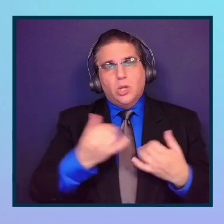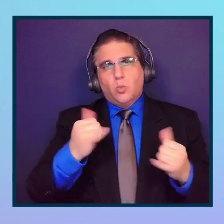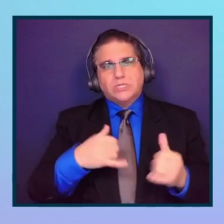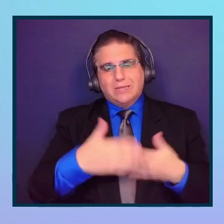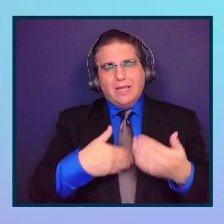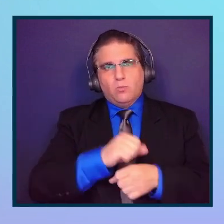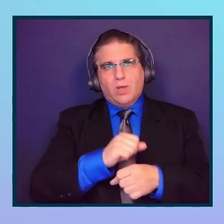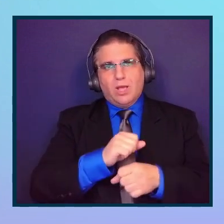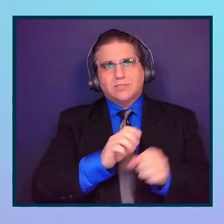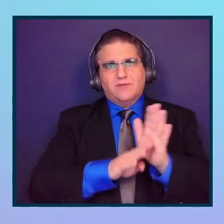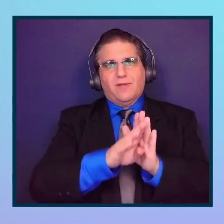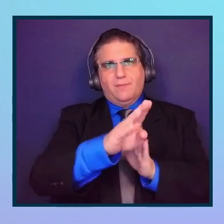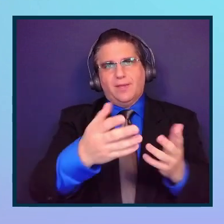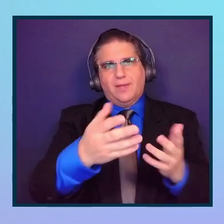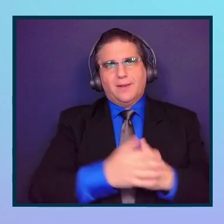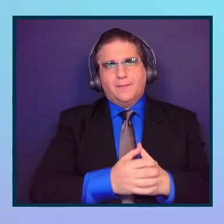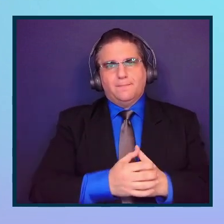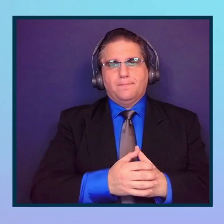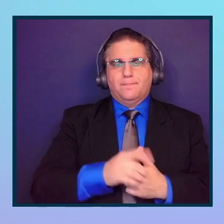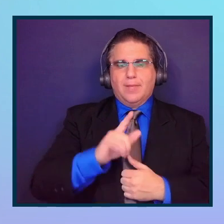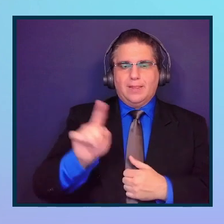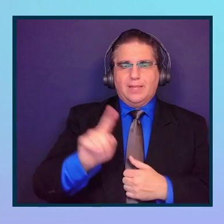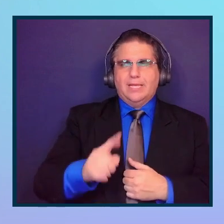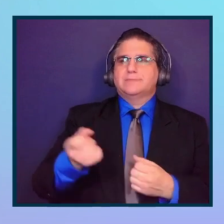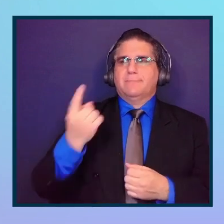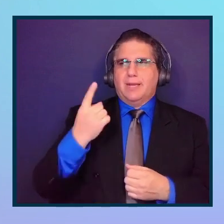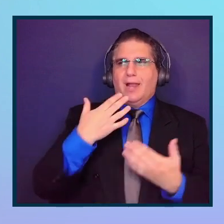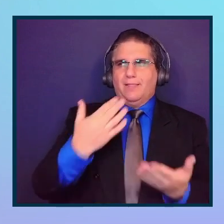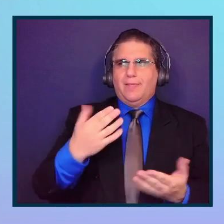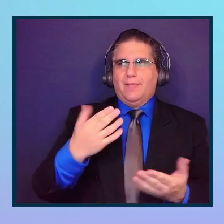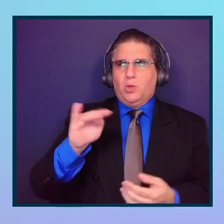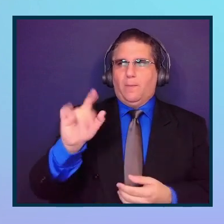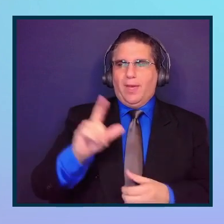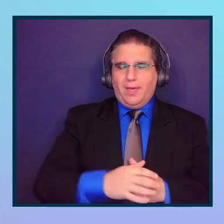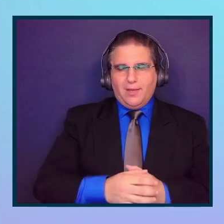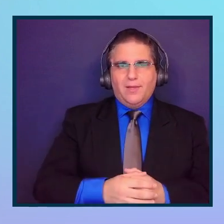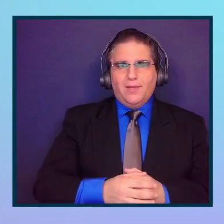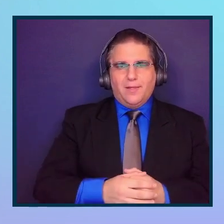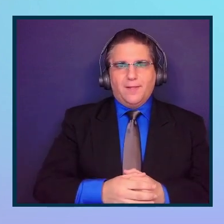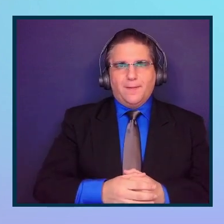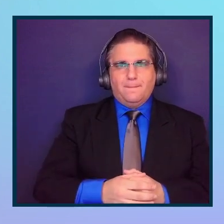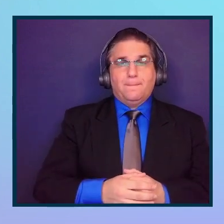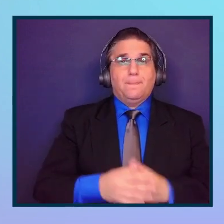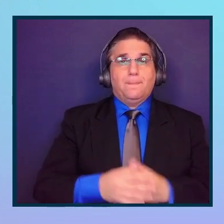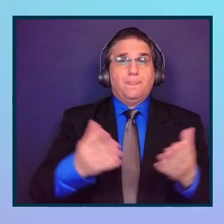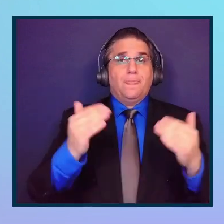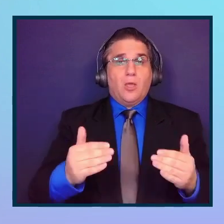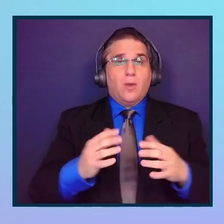of developing it. Got it. Thank you, Michael. All